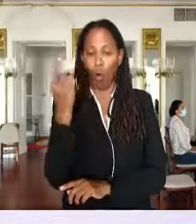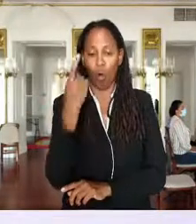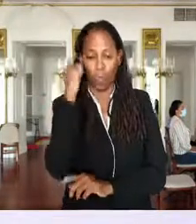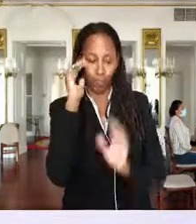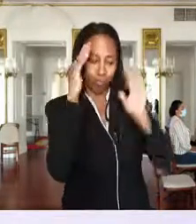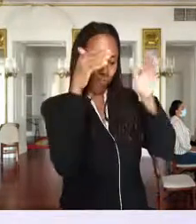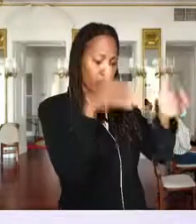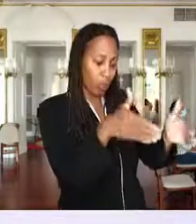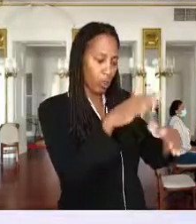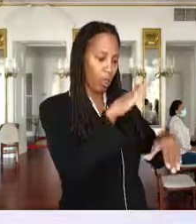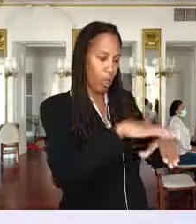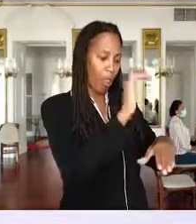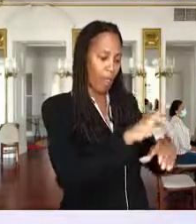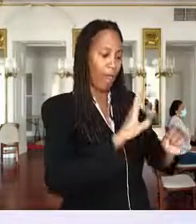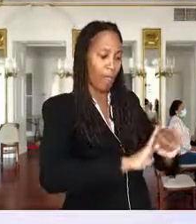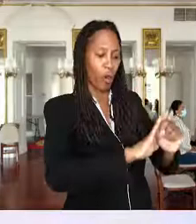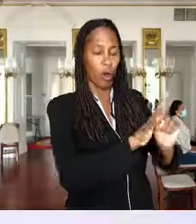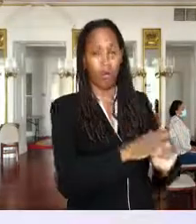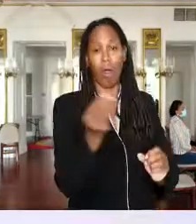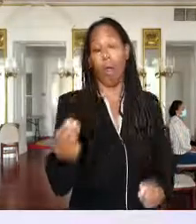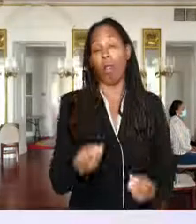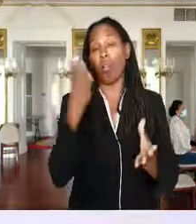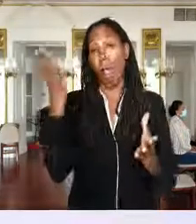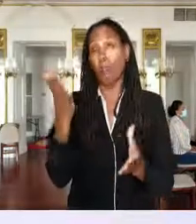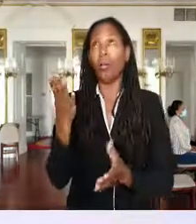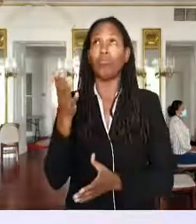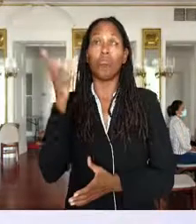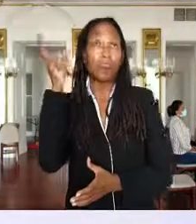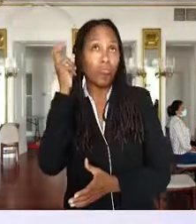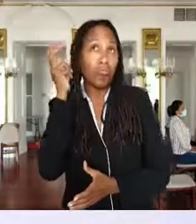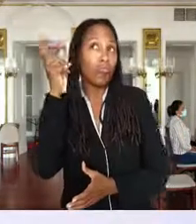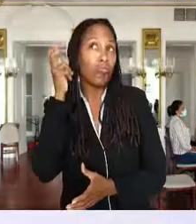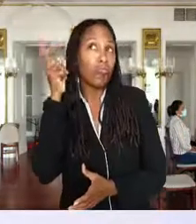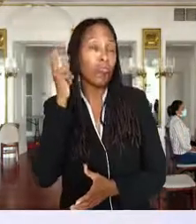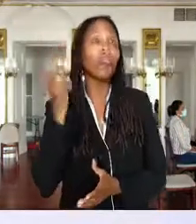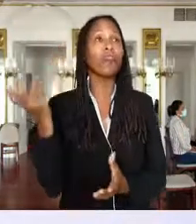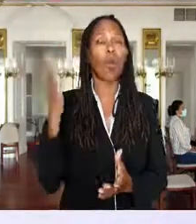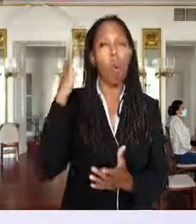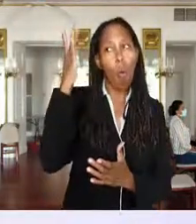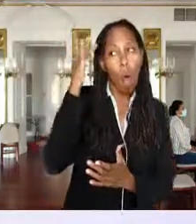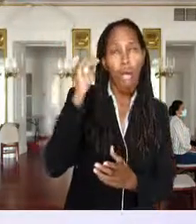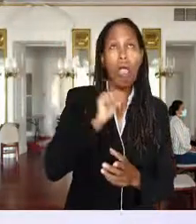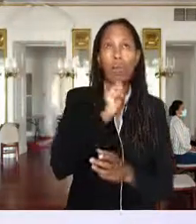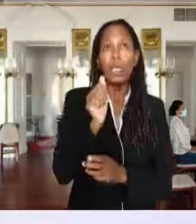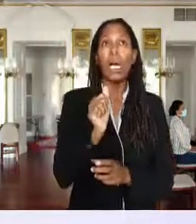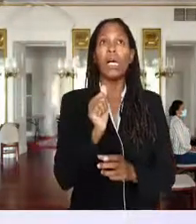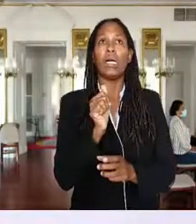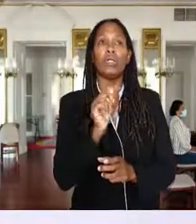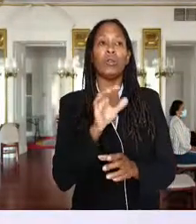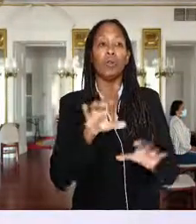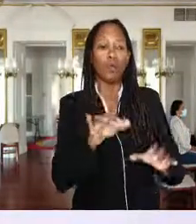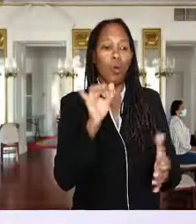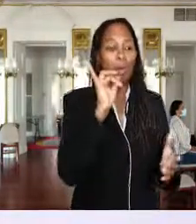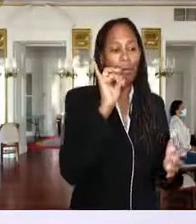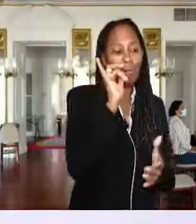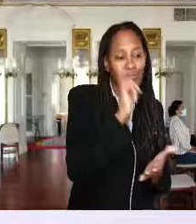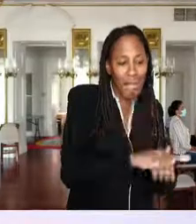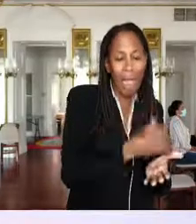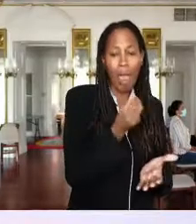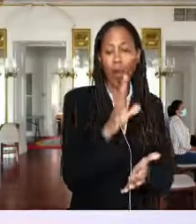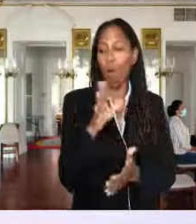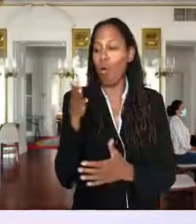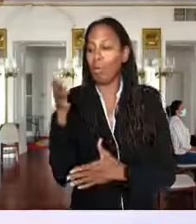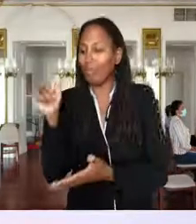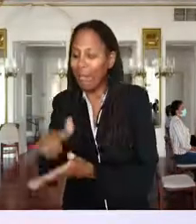used for. So a lot of the conversation, and I was on the radio this morning about why we didn't do this or why we didn't do that, this is